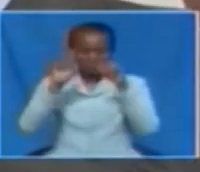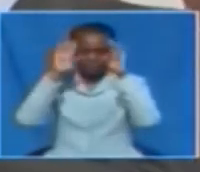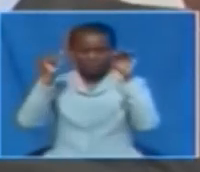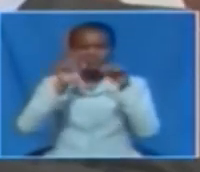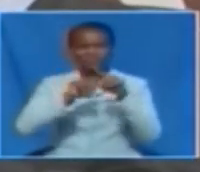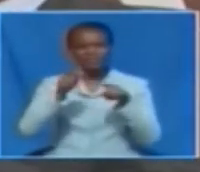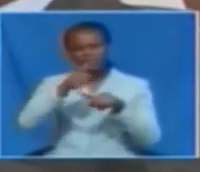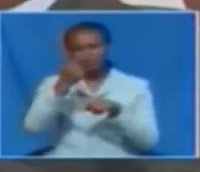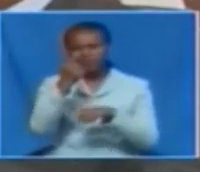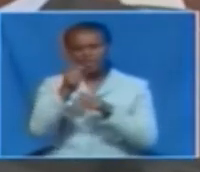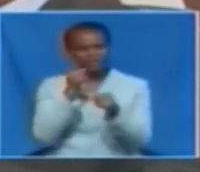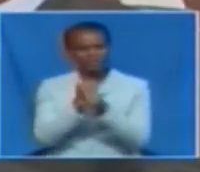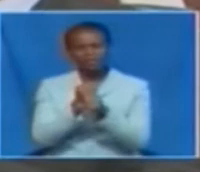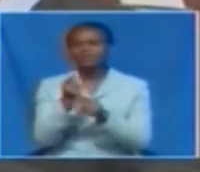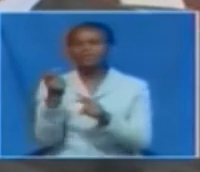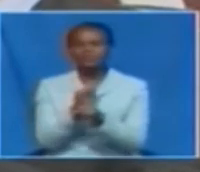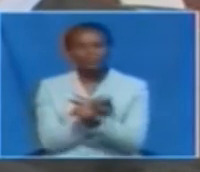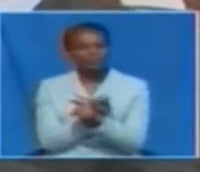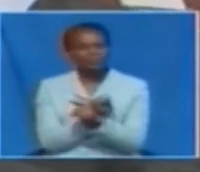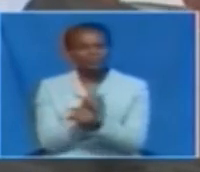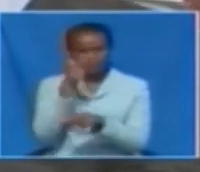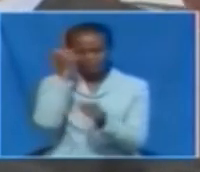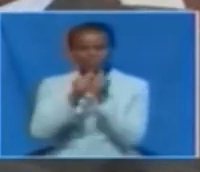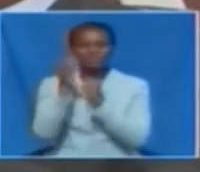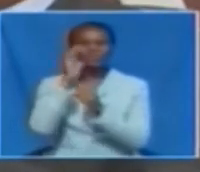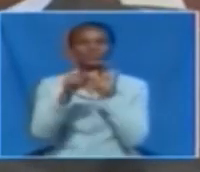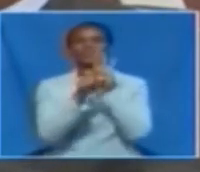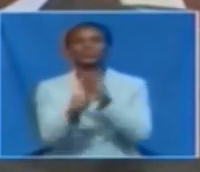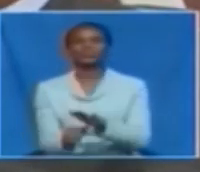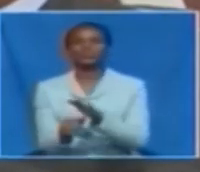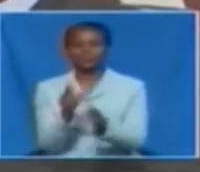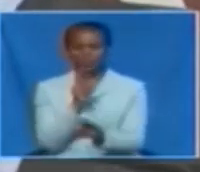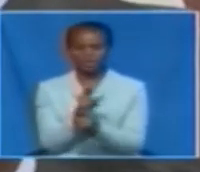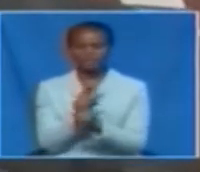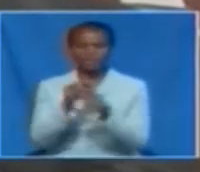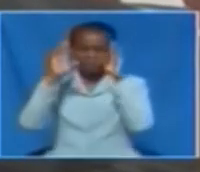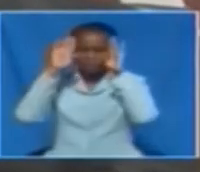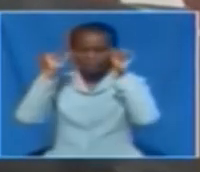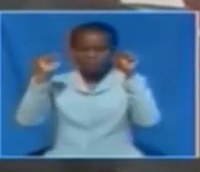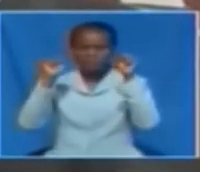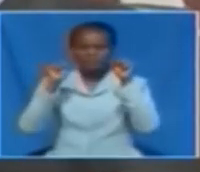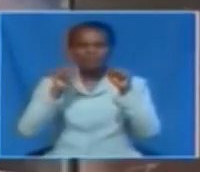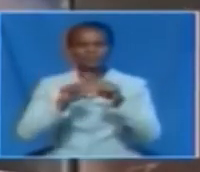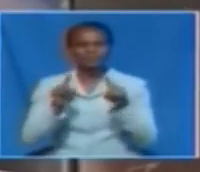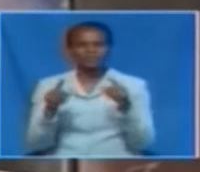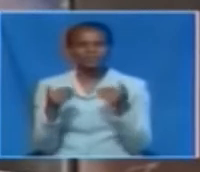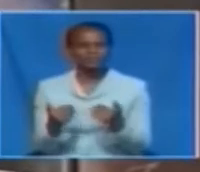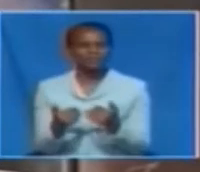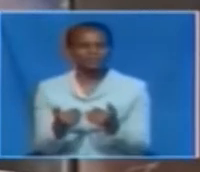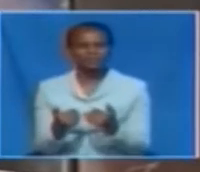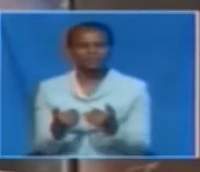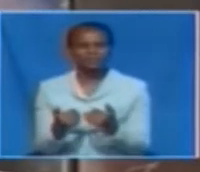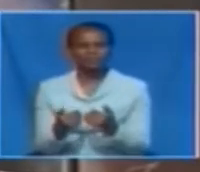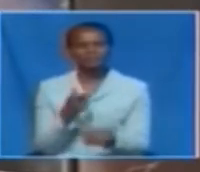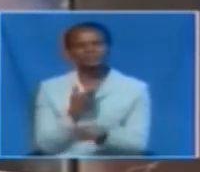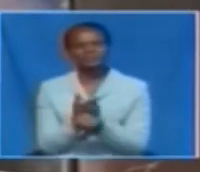not take my 1 year away from me because that would be infringing on the right of the president. But isn't it a bit on the